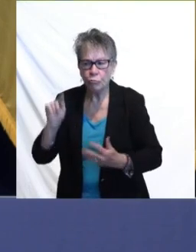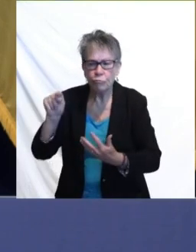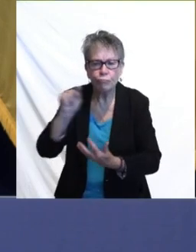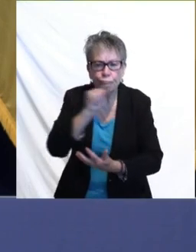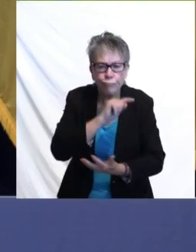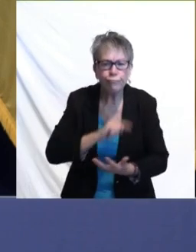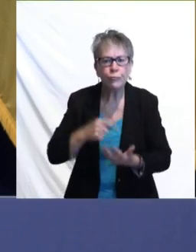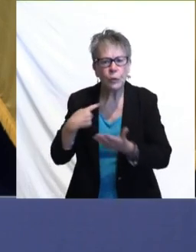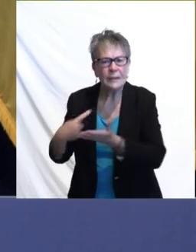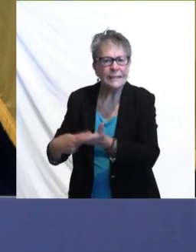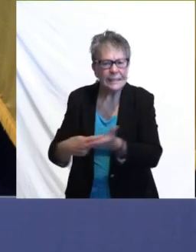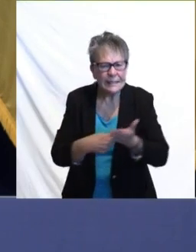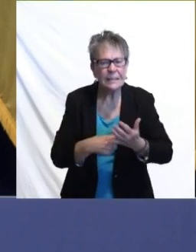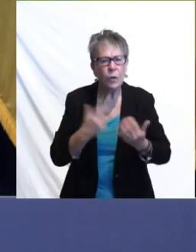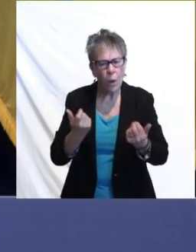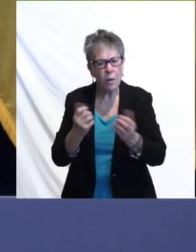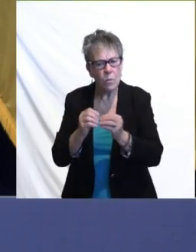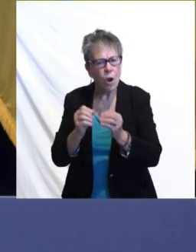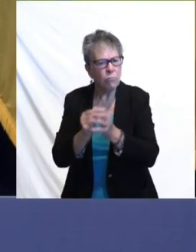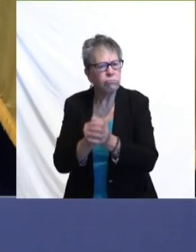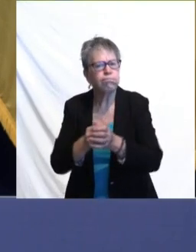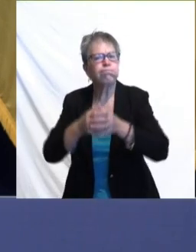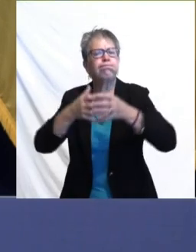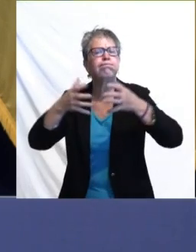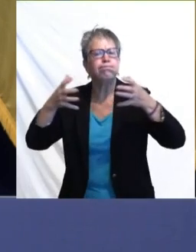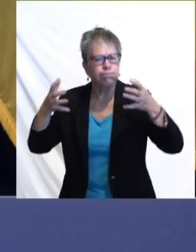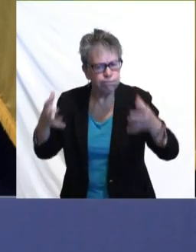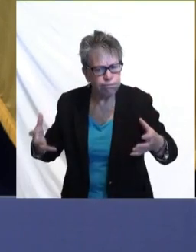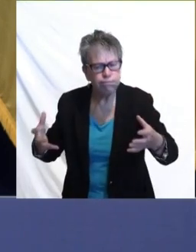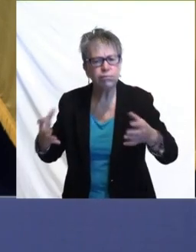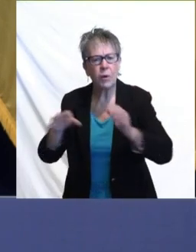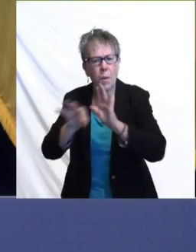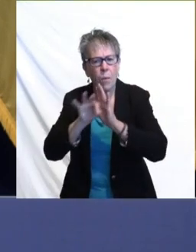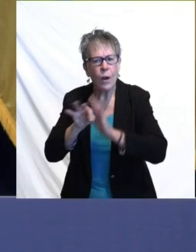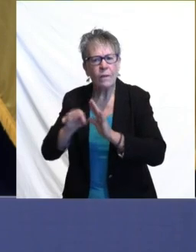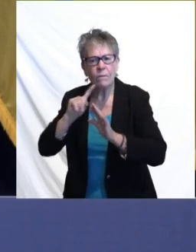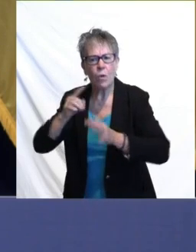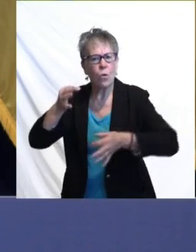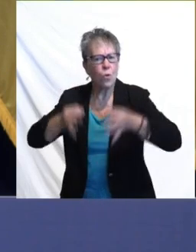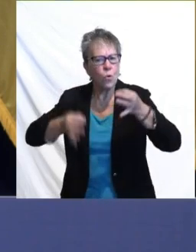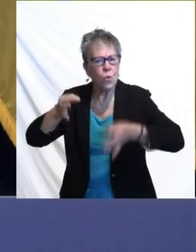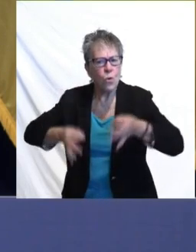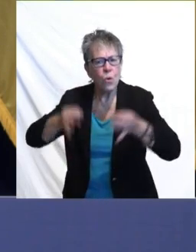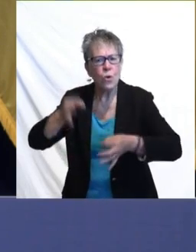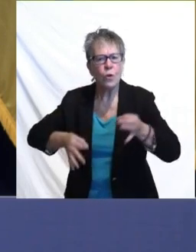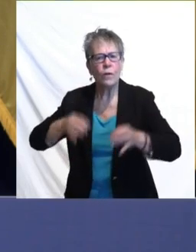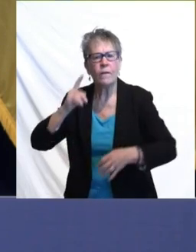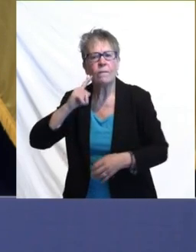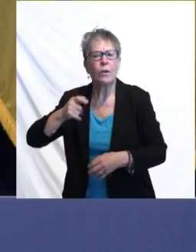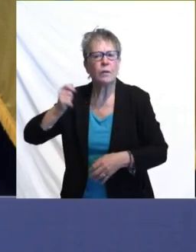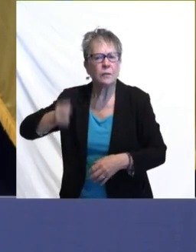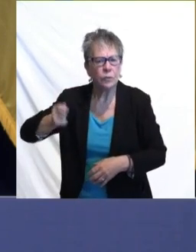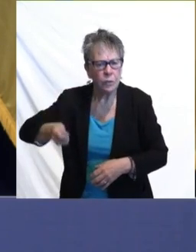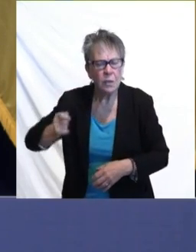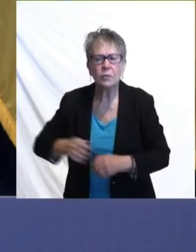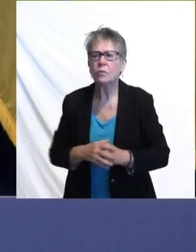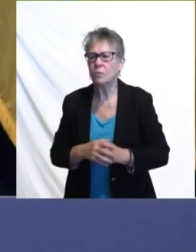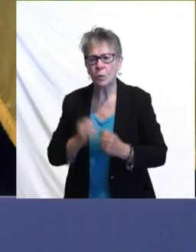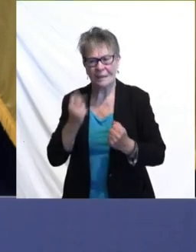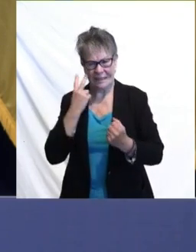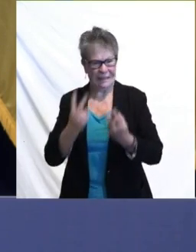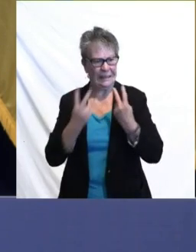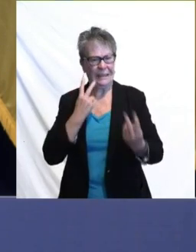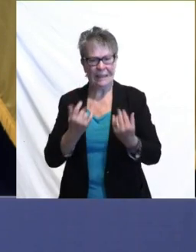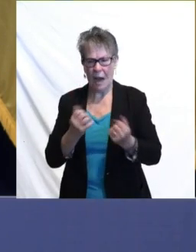growing at a fast clip, or both communities in our state, and they deserve a state in whatever room or chamber they walk into that reflects